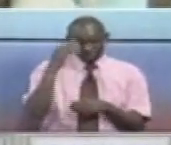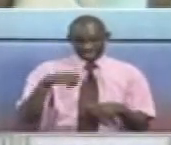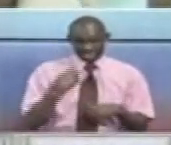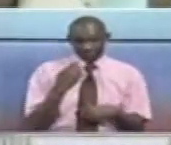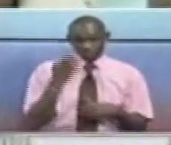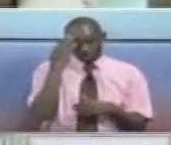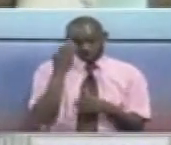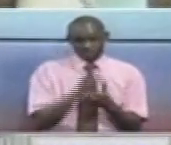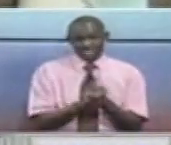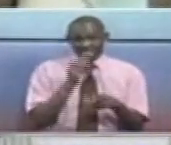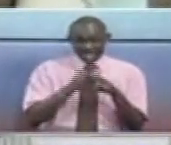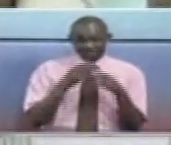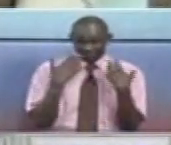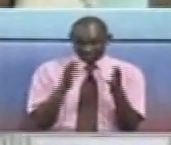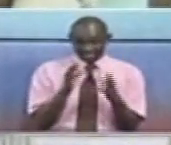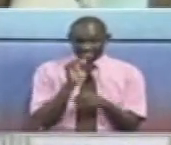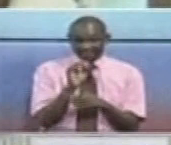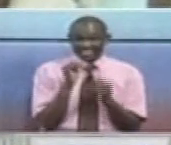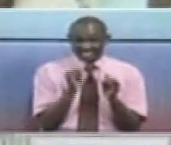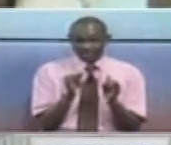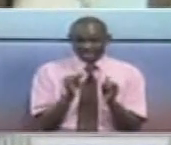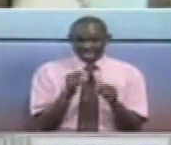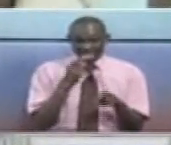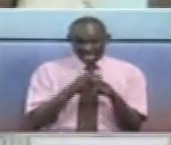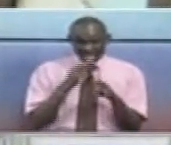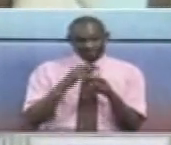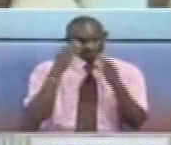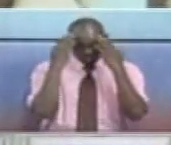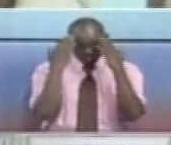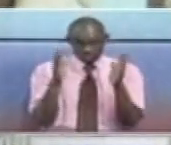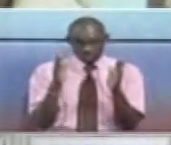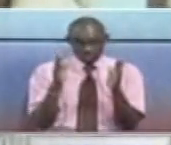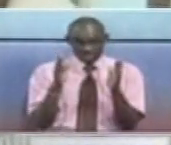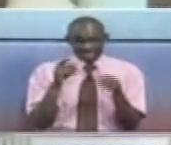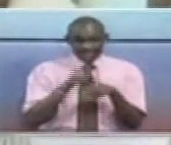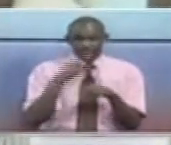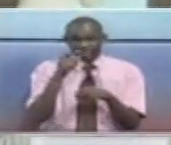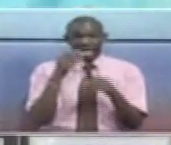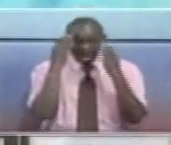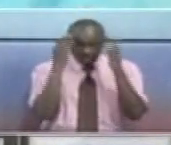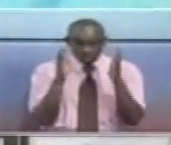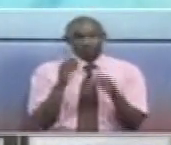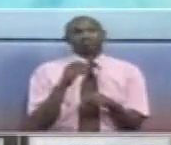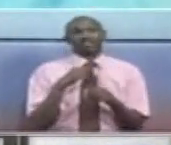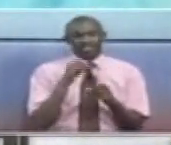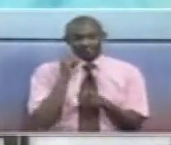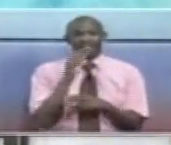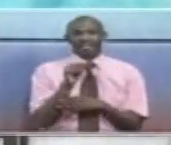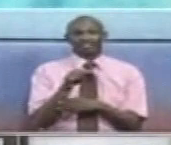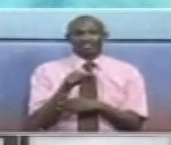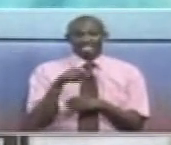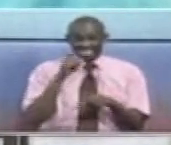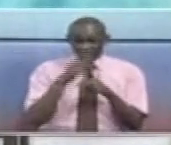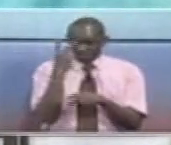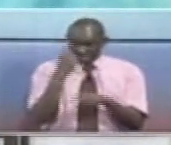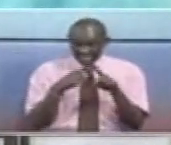is the name we nicknamed her when she came here, and the name is Unknown. And when you call Unknown, she responds. 2 years down the line, she continues to